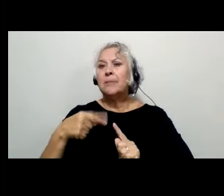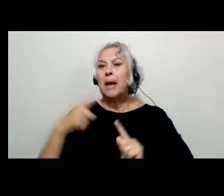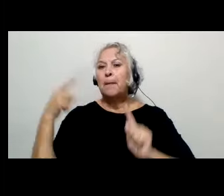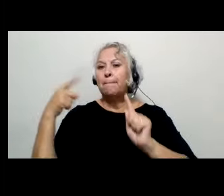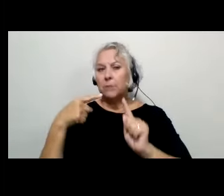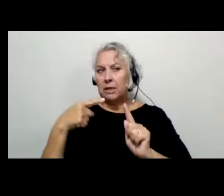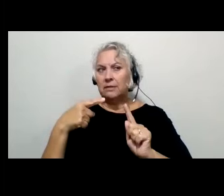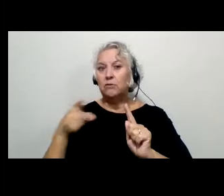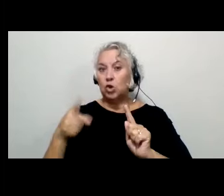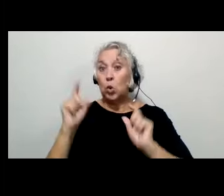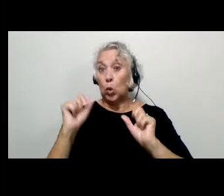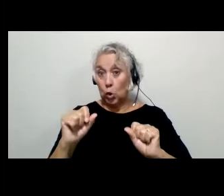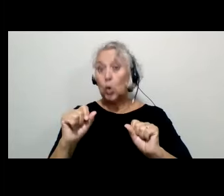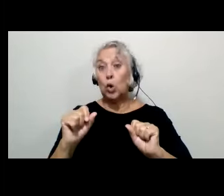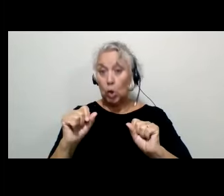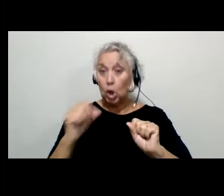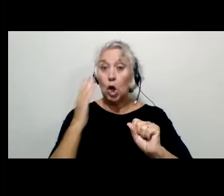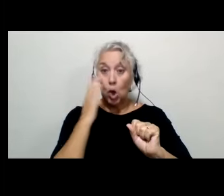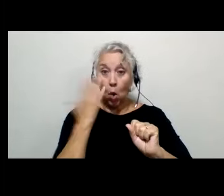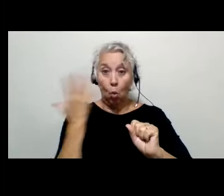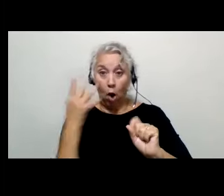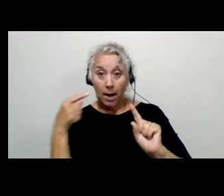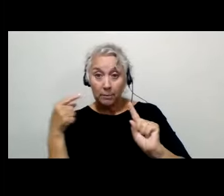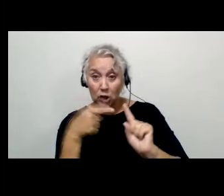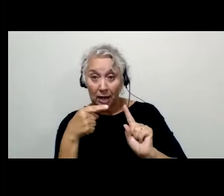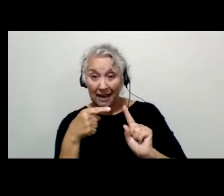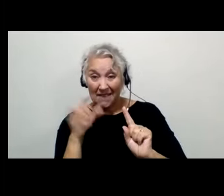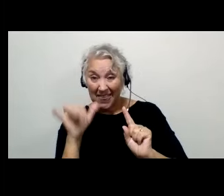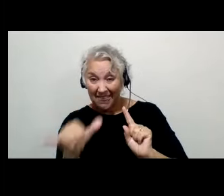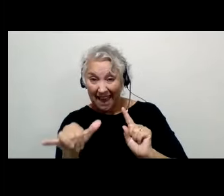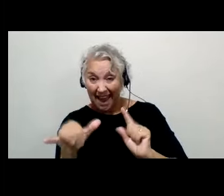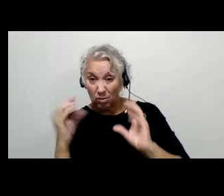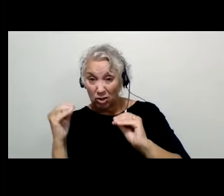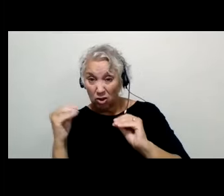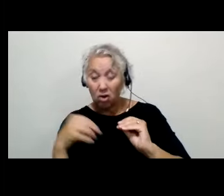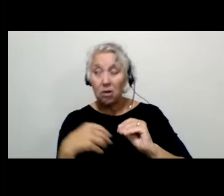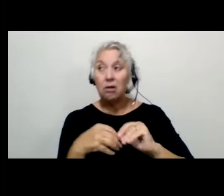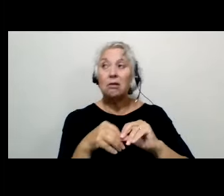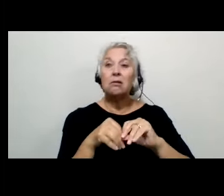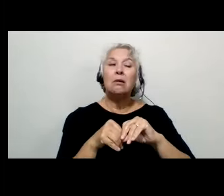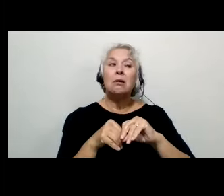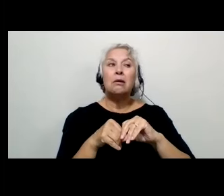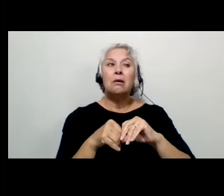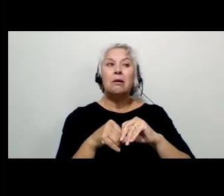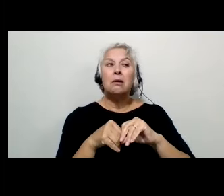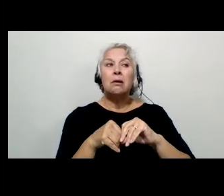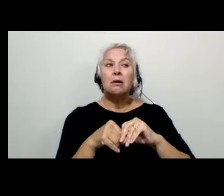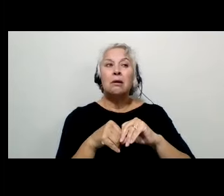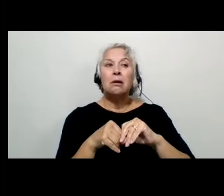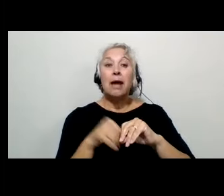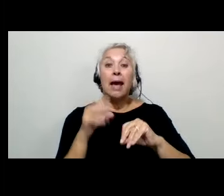objectives so that you would be able to know what objective was being taught. And